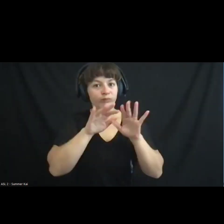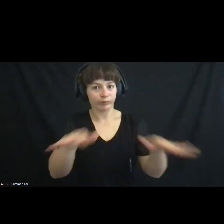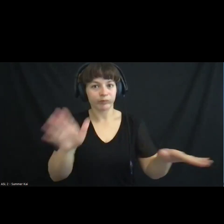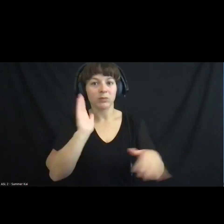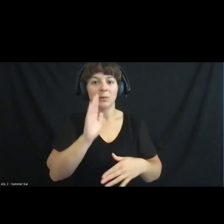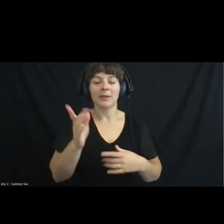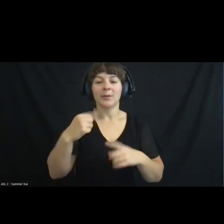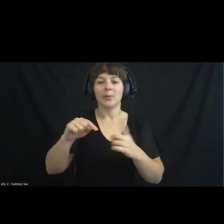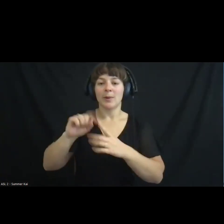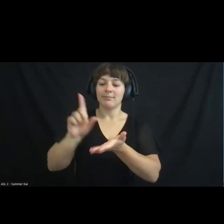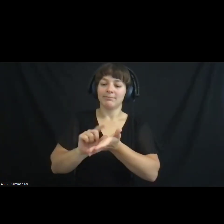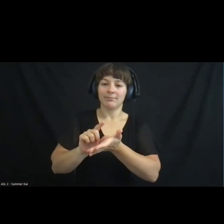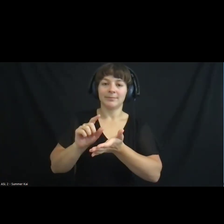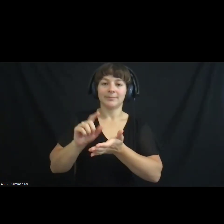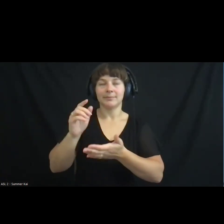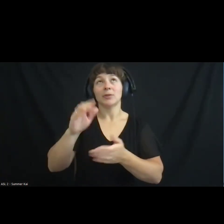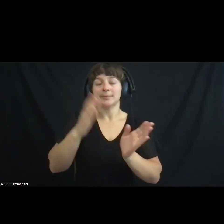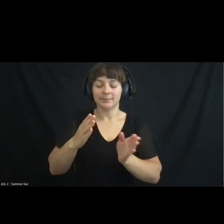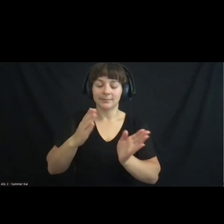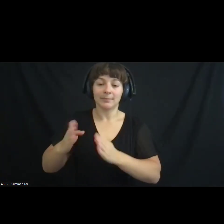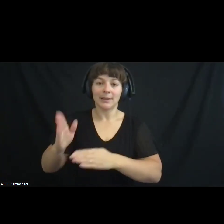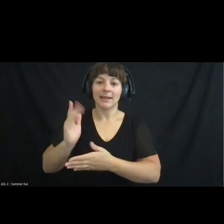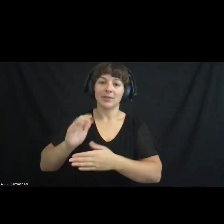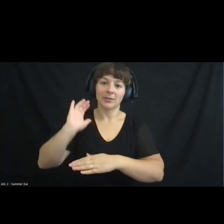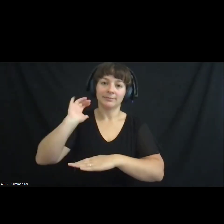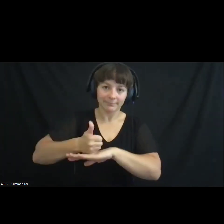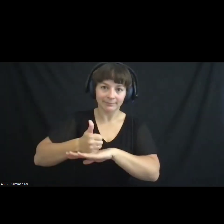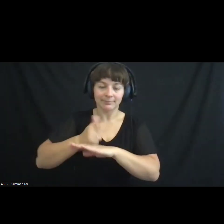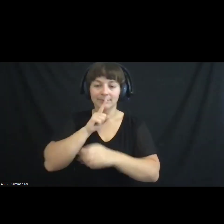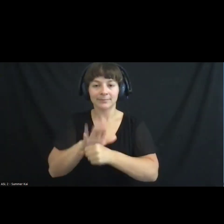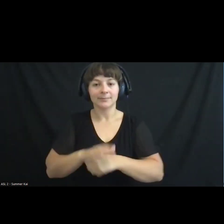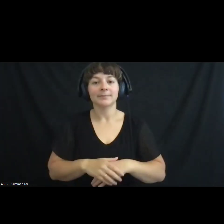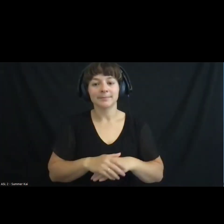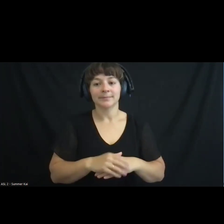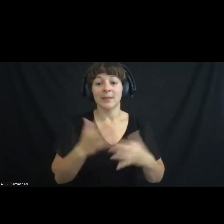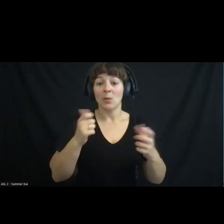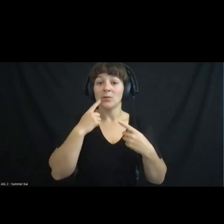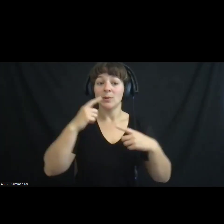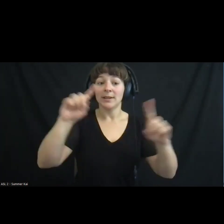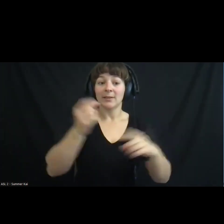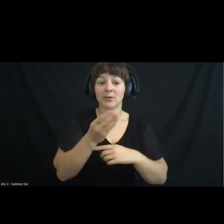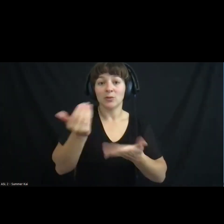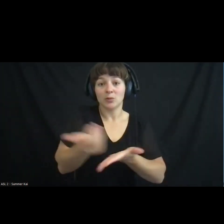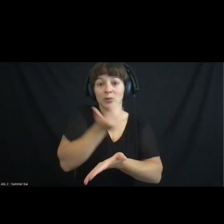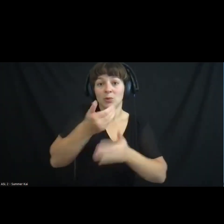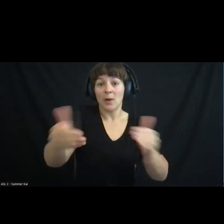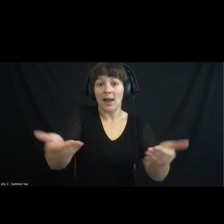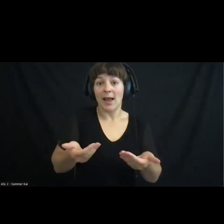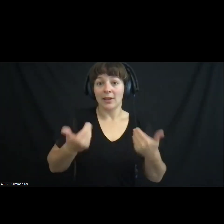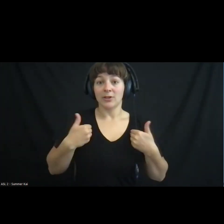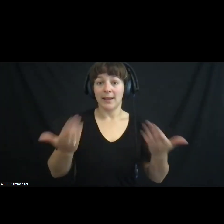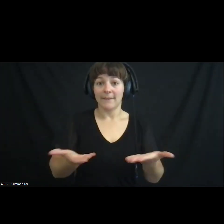are finalized. Finally, I want to announce a couple of new hires that we have here at the Department